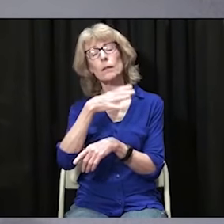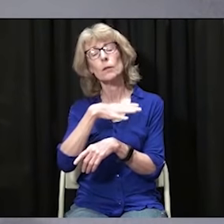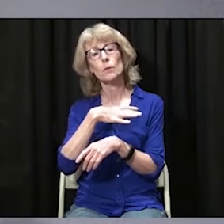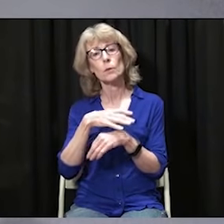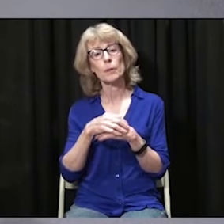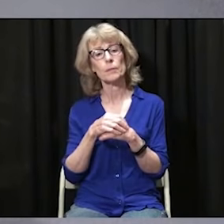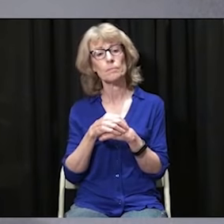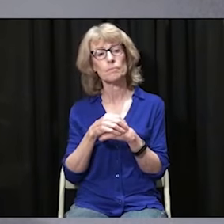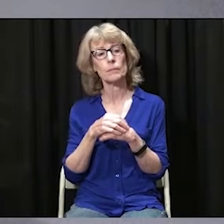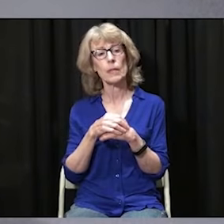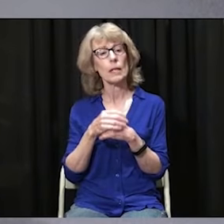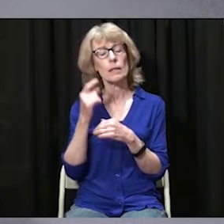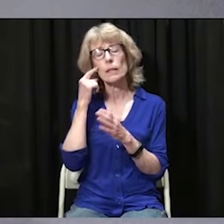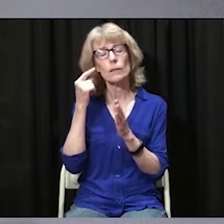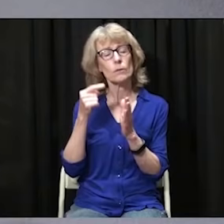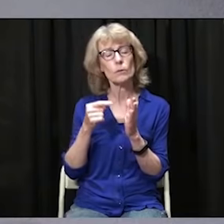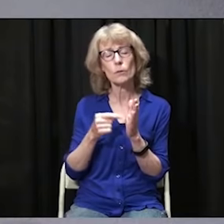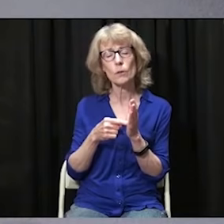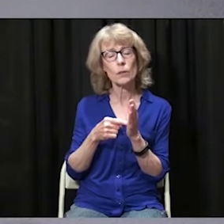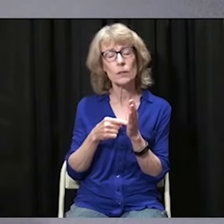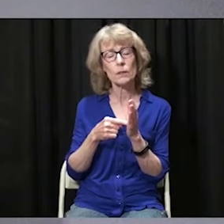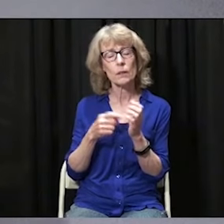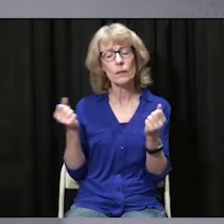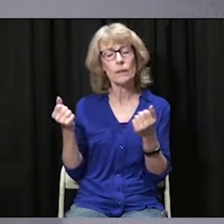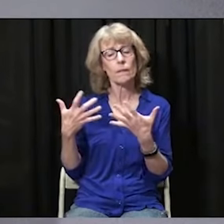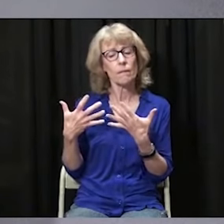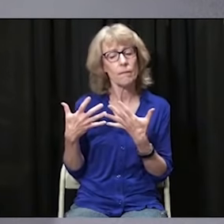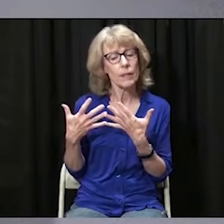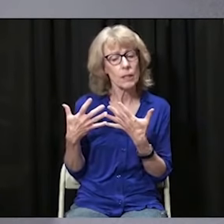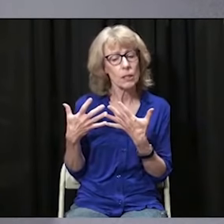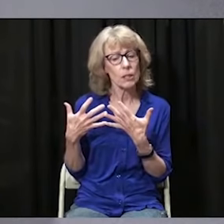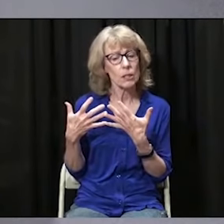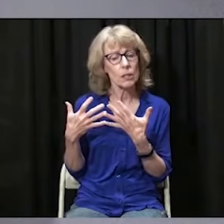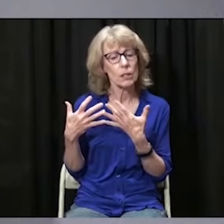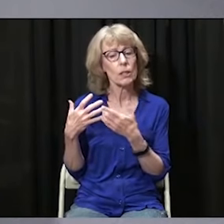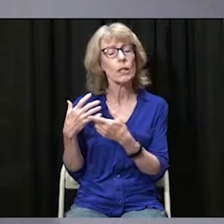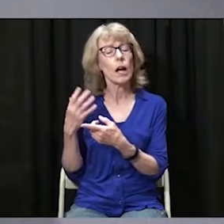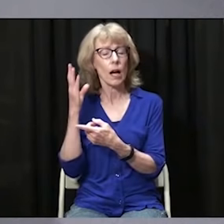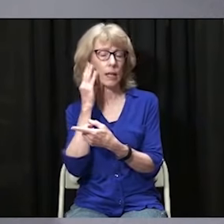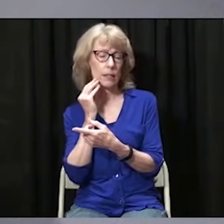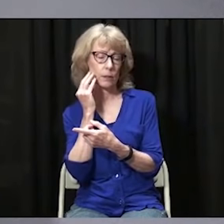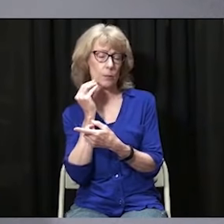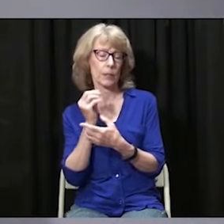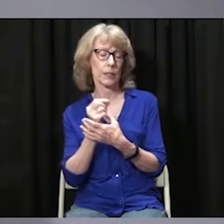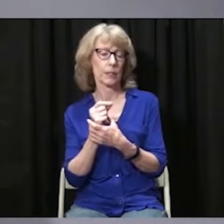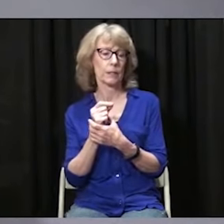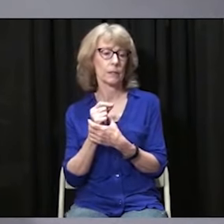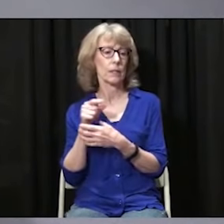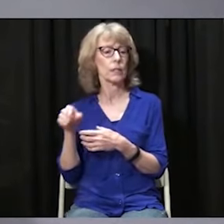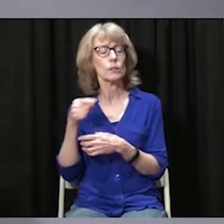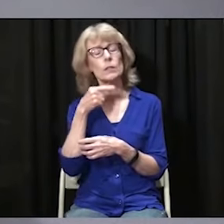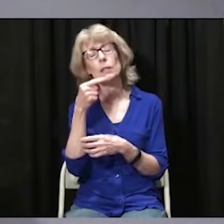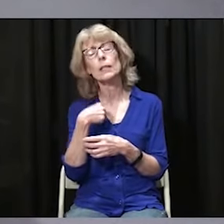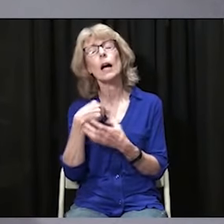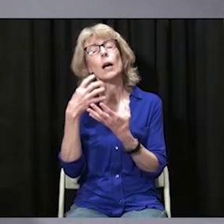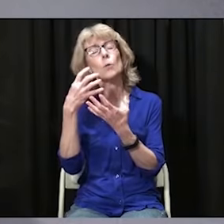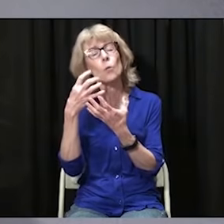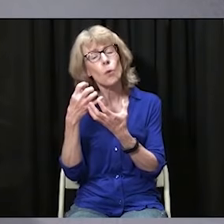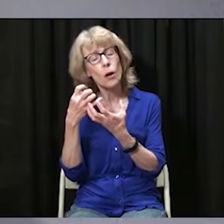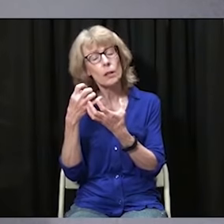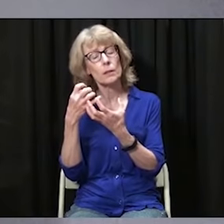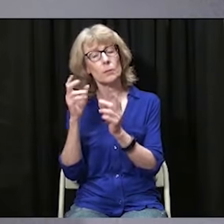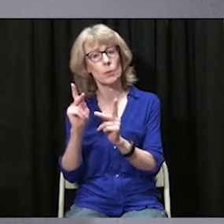feel as a black woman. All I'm saying is I just want someone to see it.